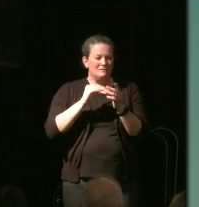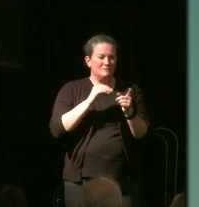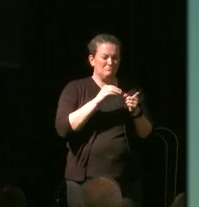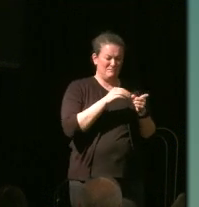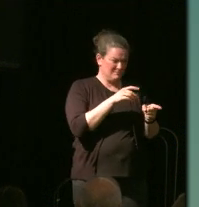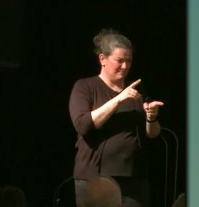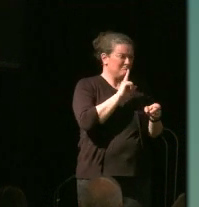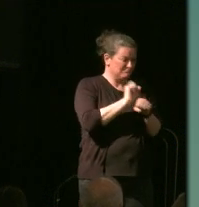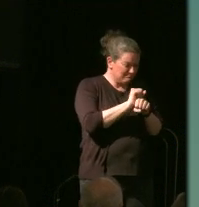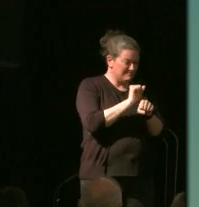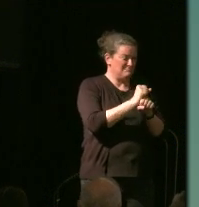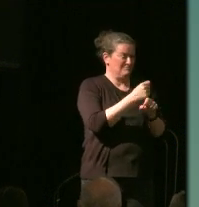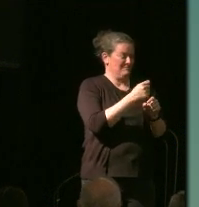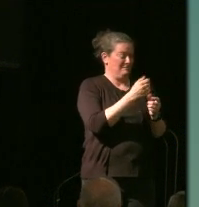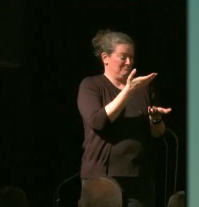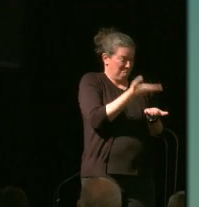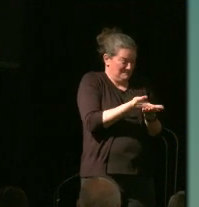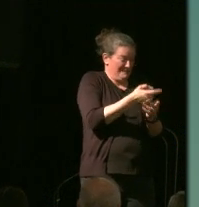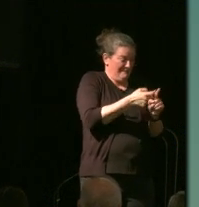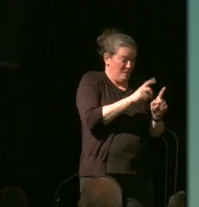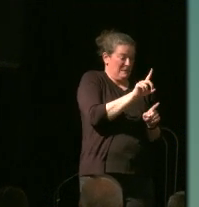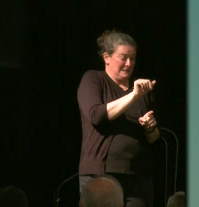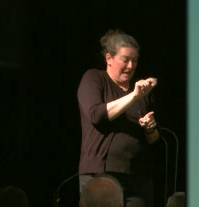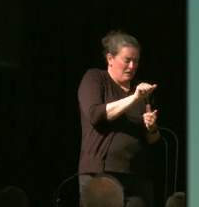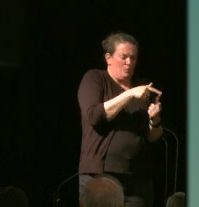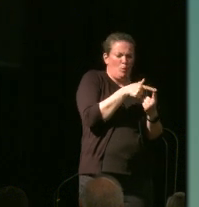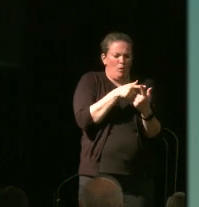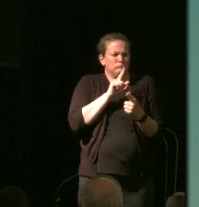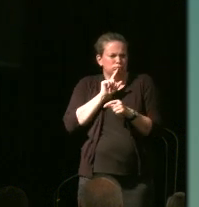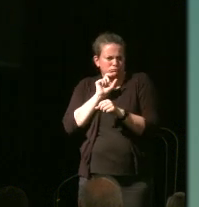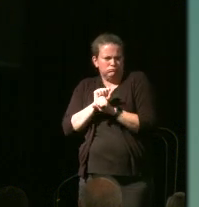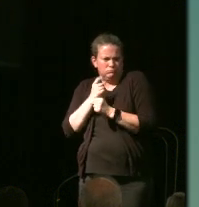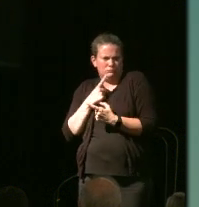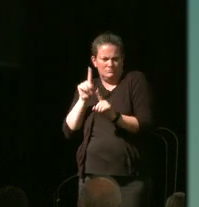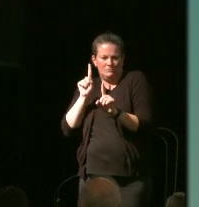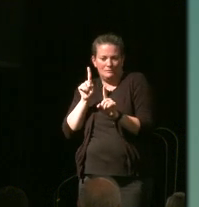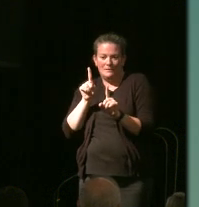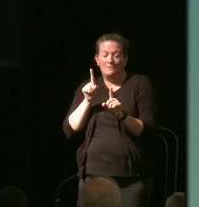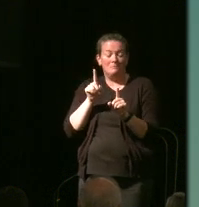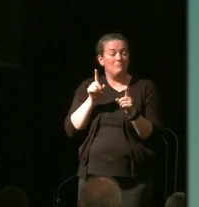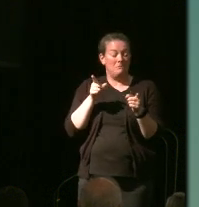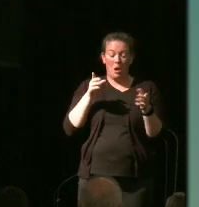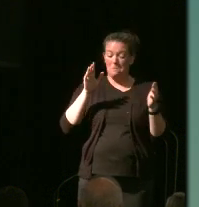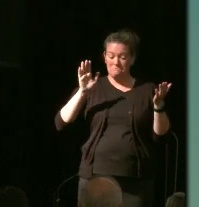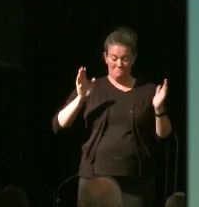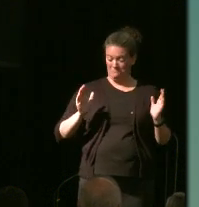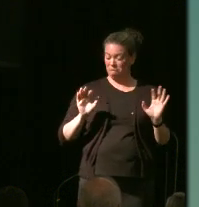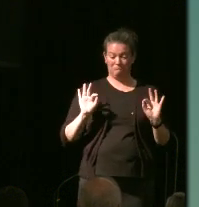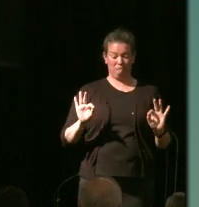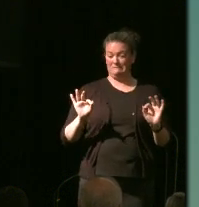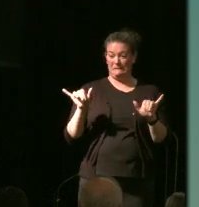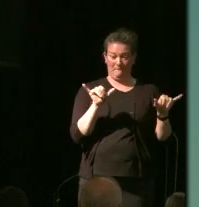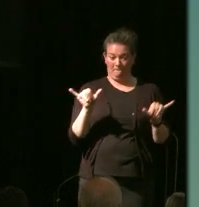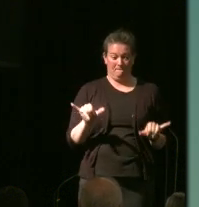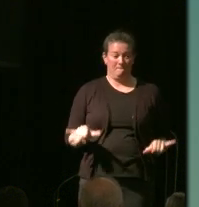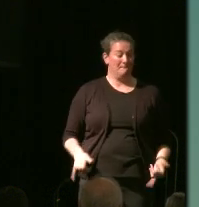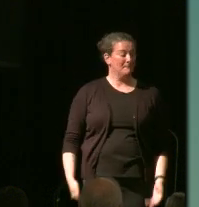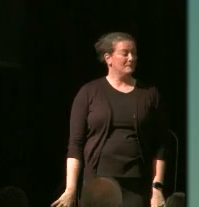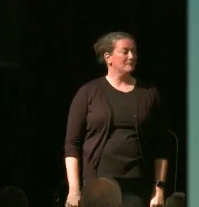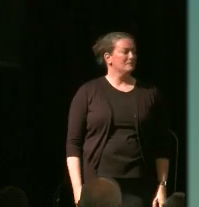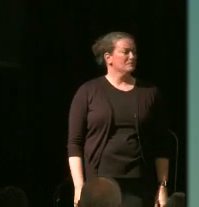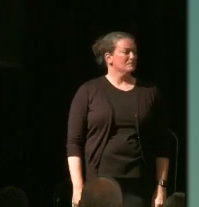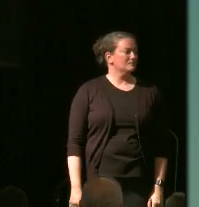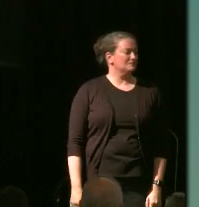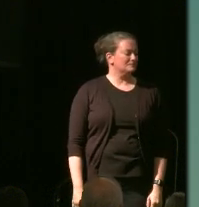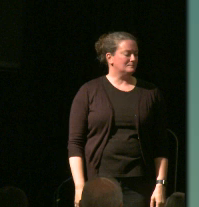here? And as you can see, they all go up the same way. So that leads me to the pivotal